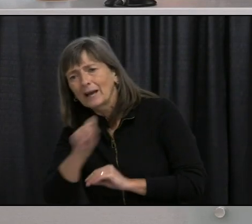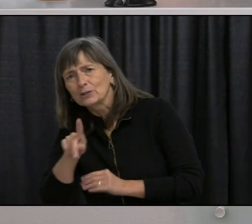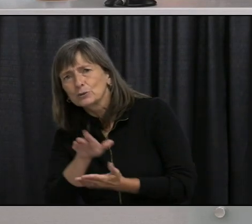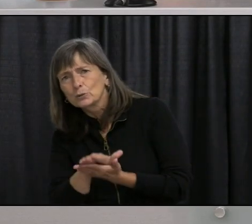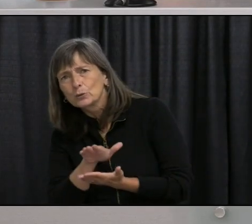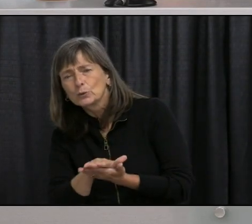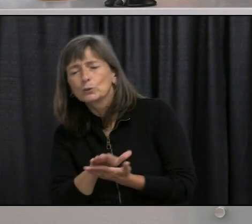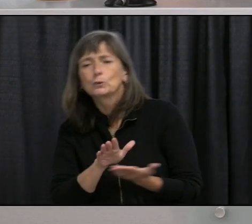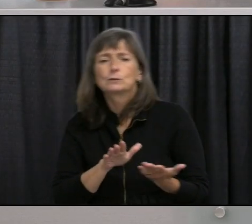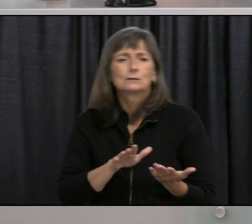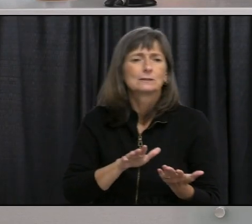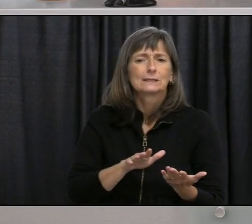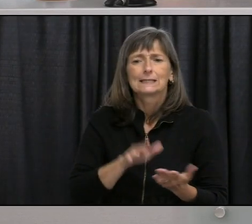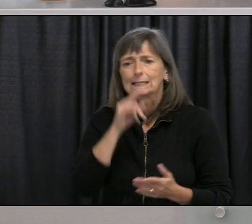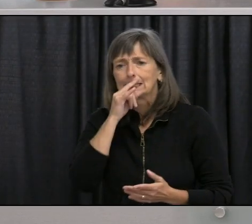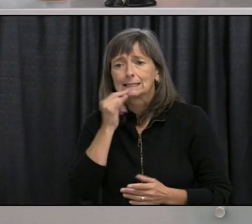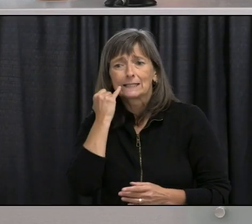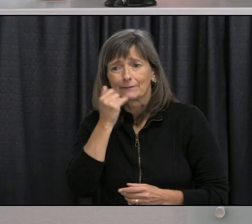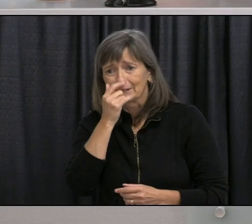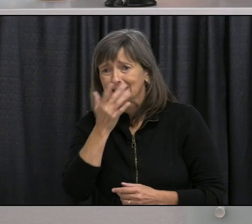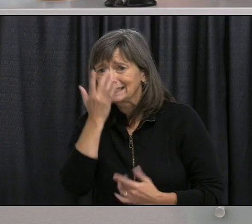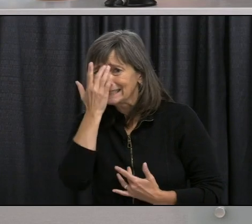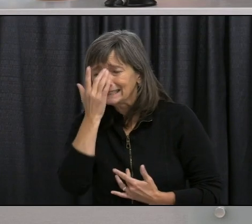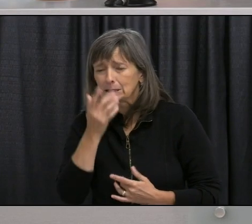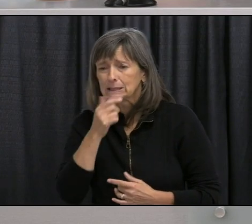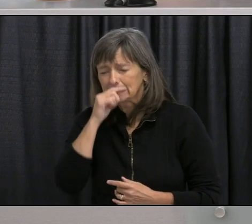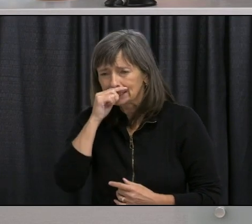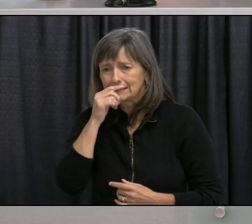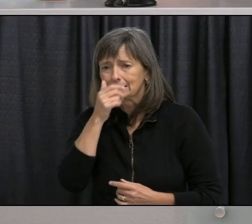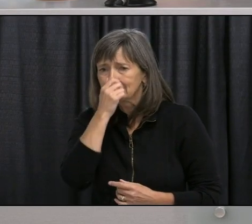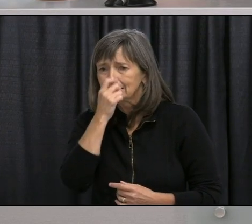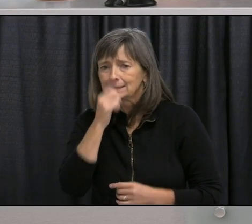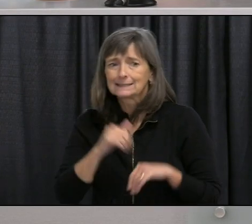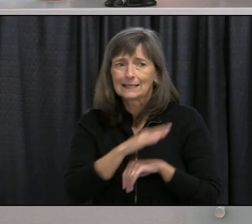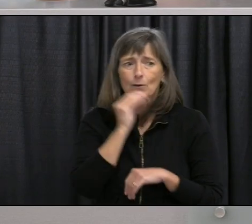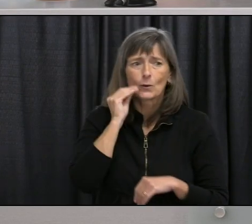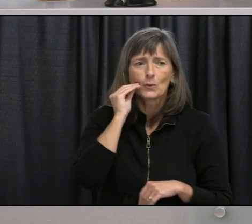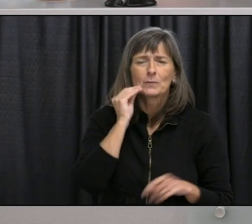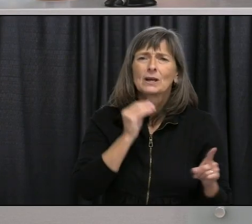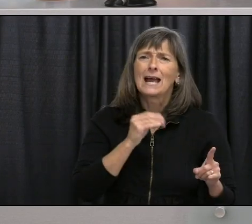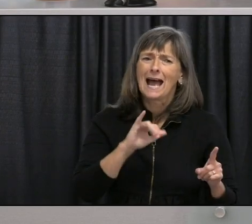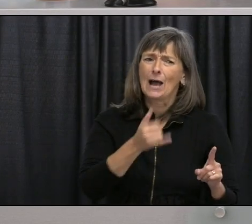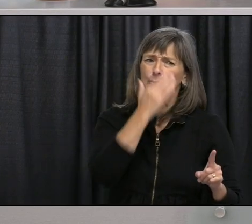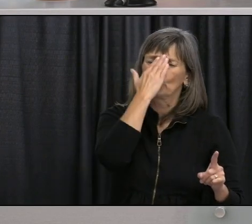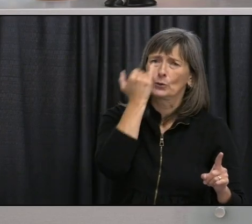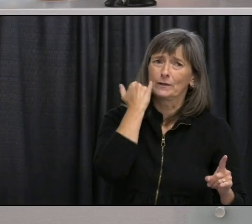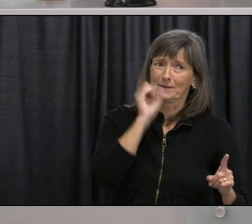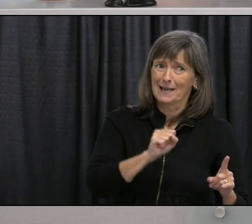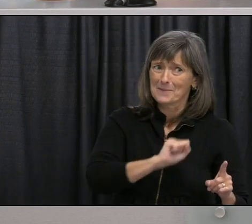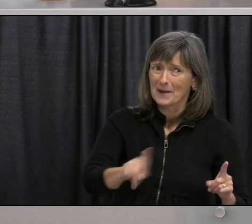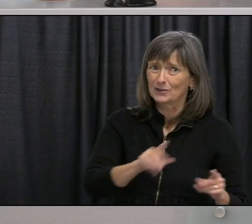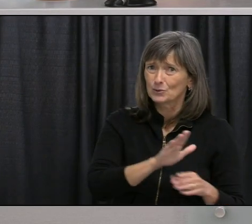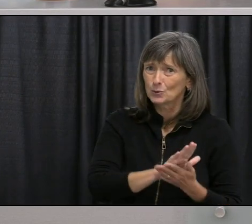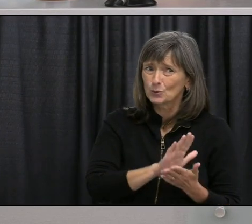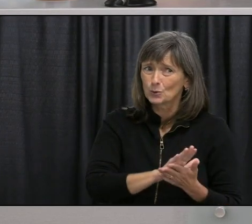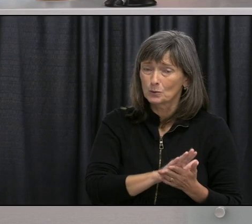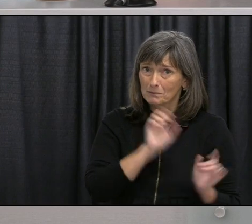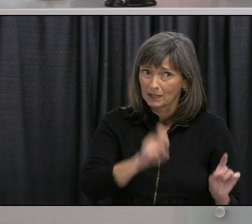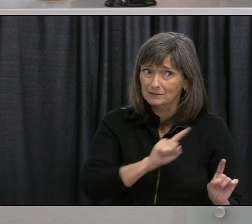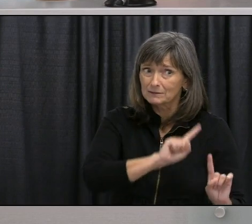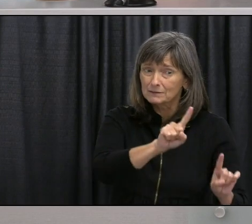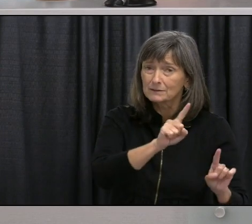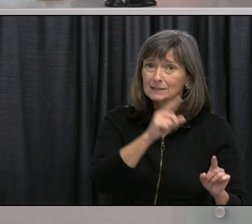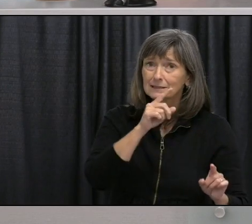one symptom. Wondering if it needs to be 2, and how do you know when your child can go back to school? Do they have to go and get a test, or how is that